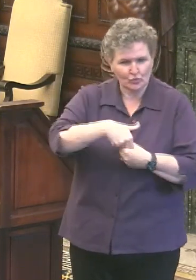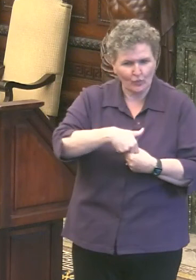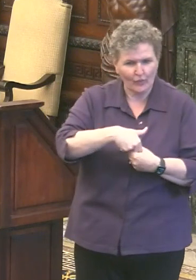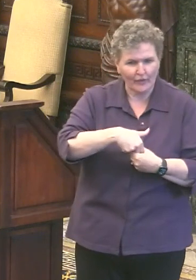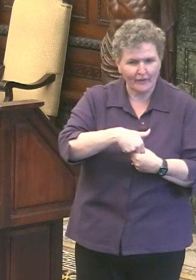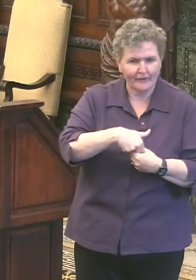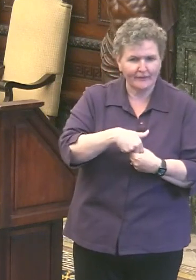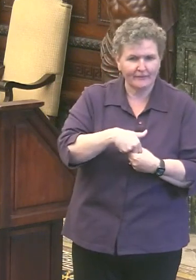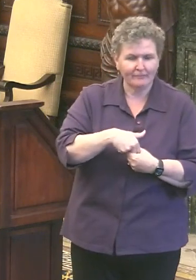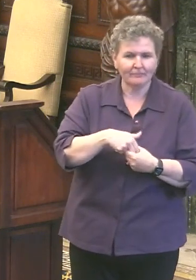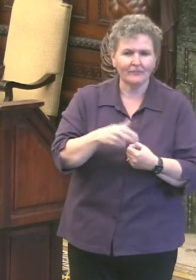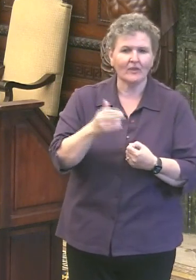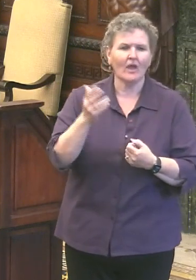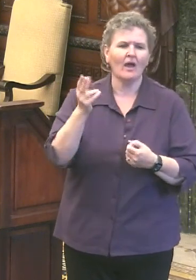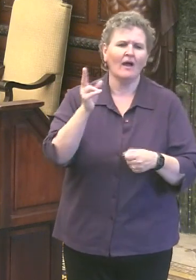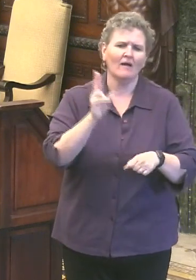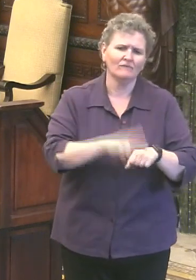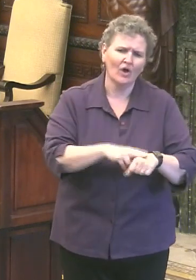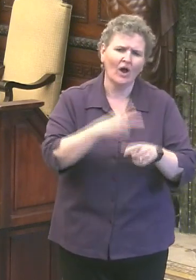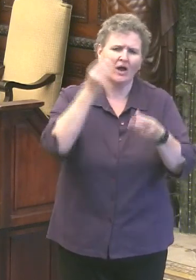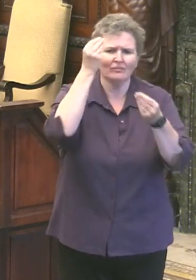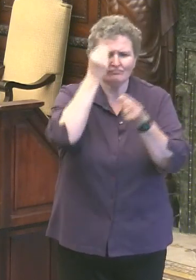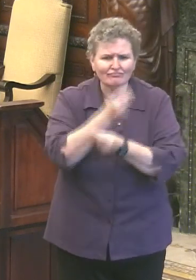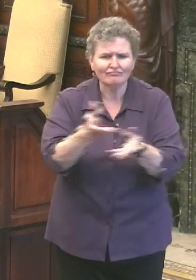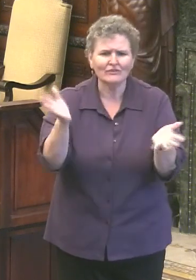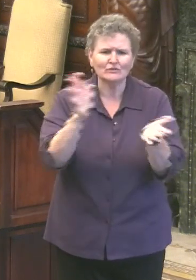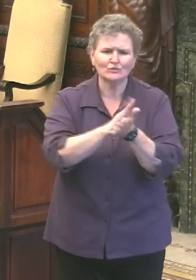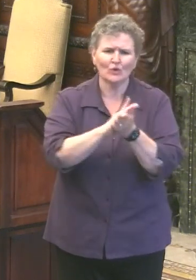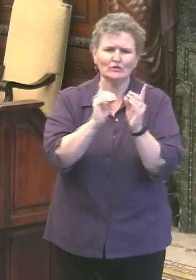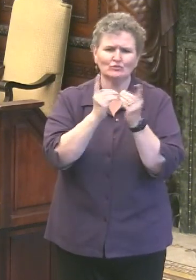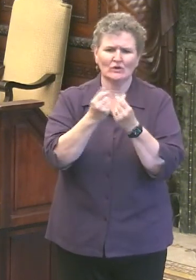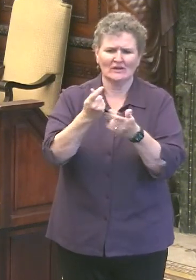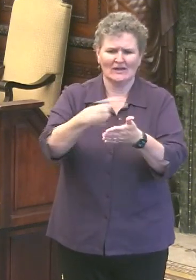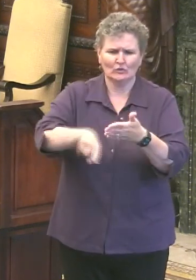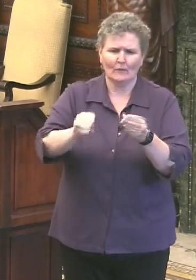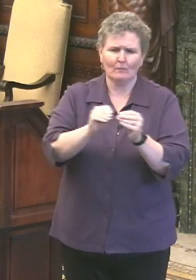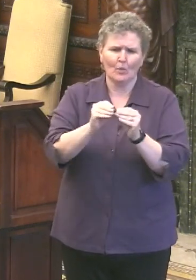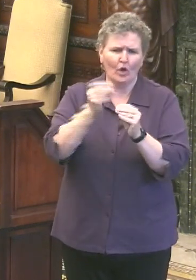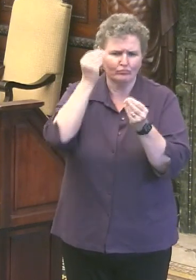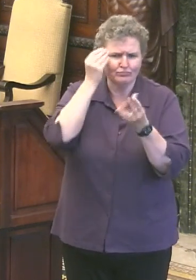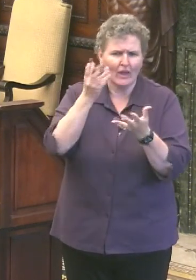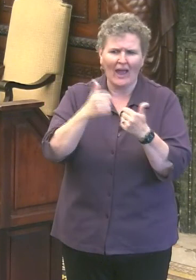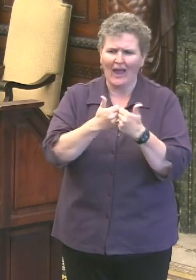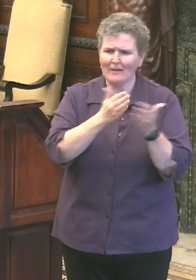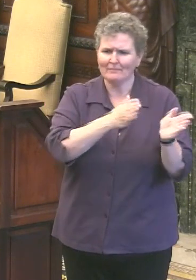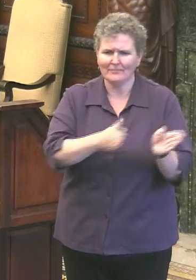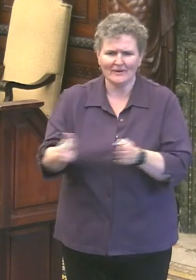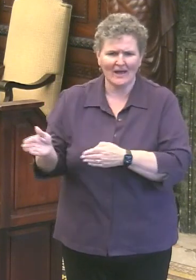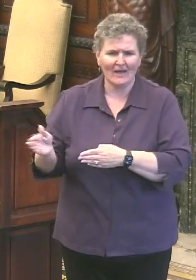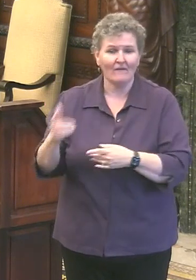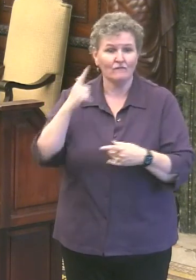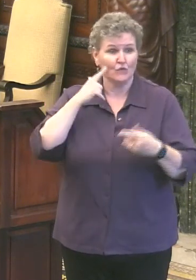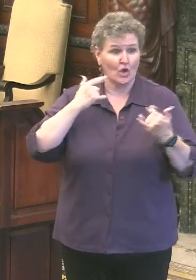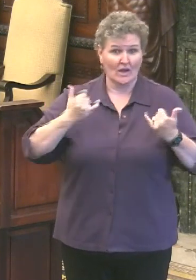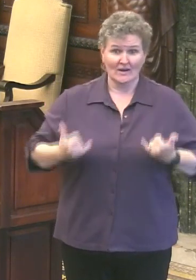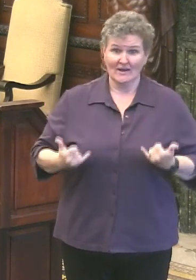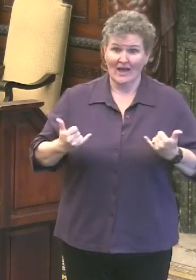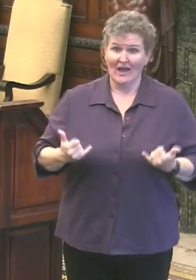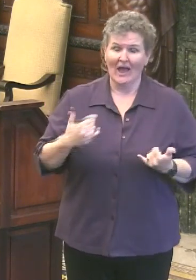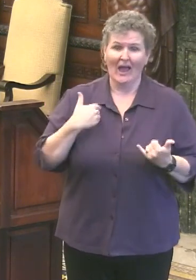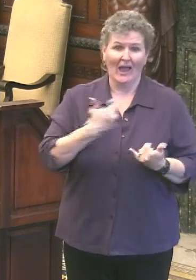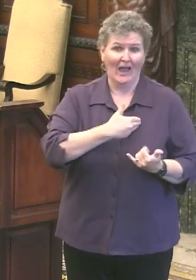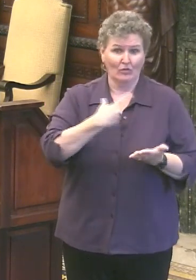for further announcements from the school district regarding the coming school year. For now, that concludes